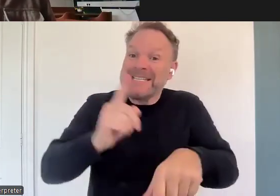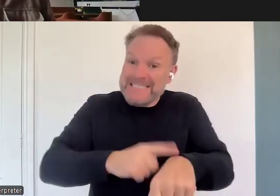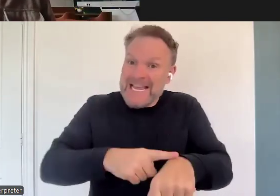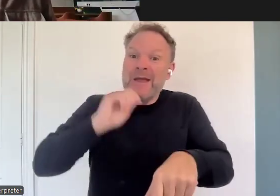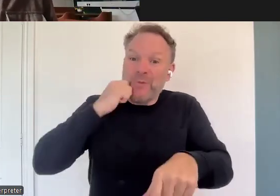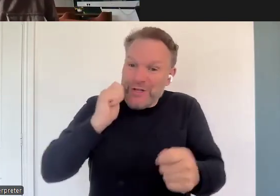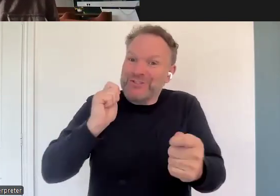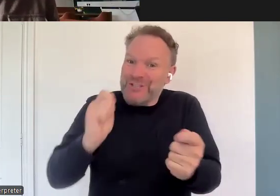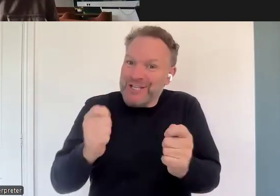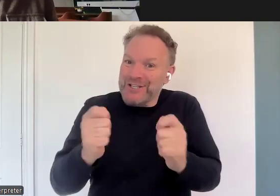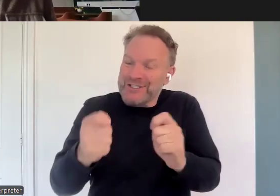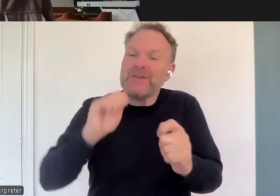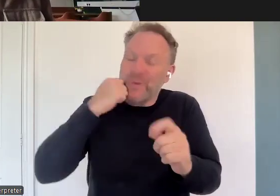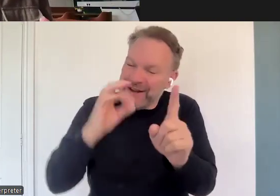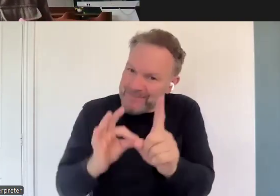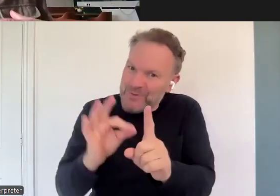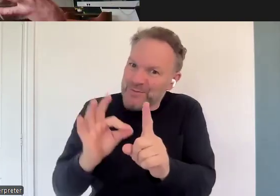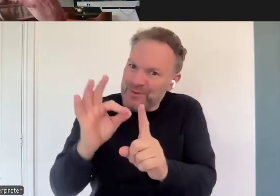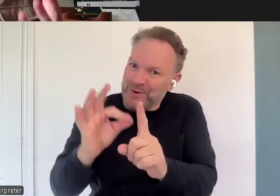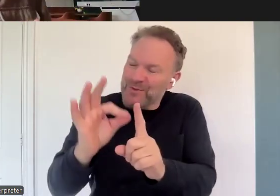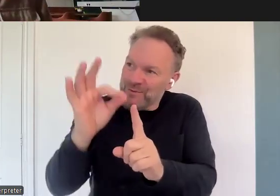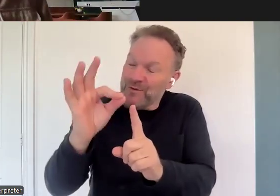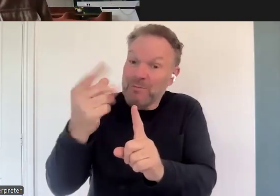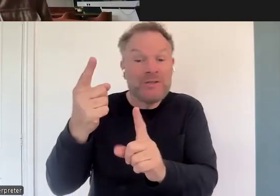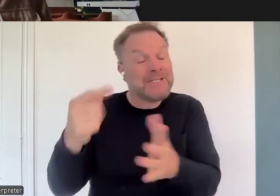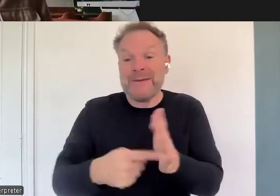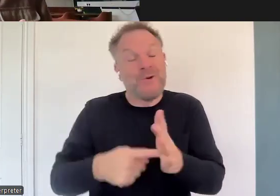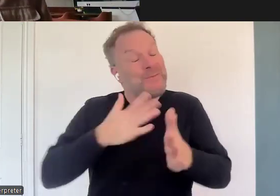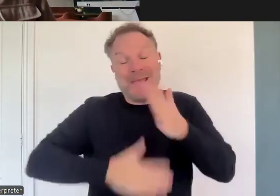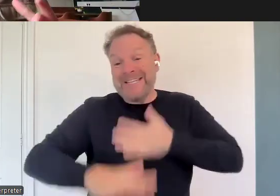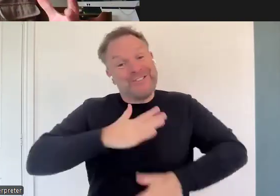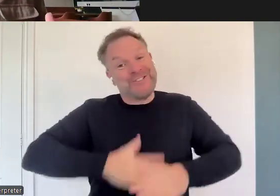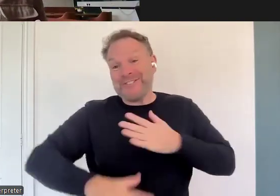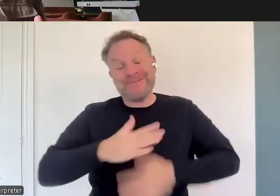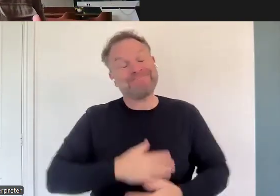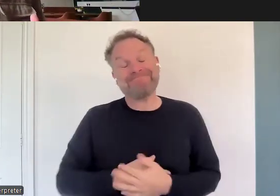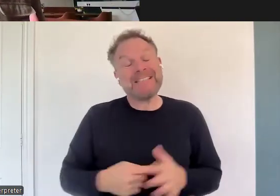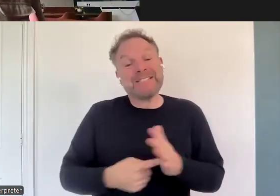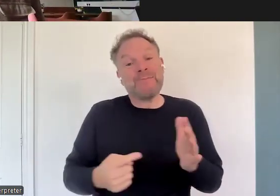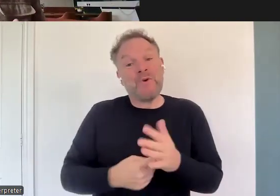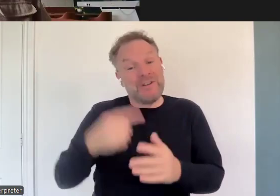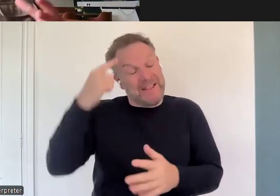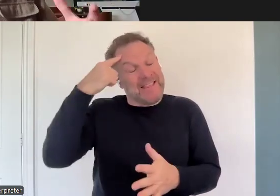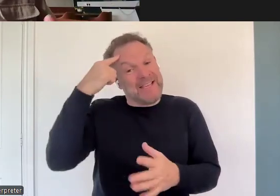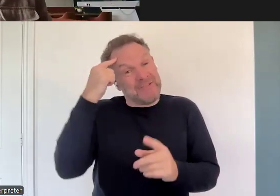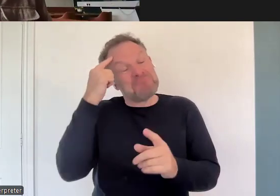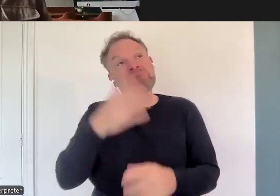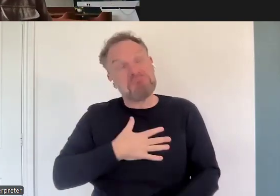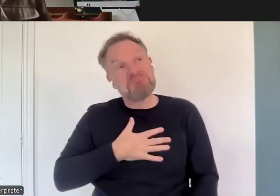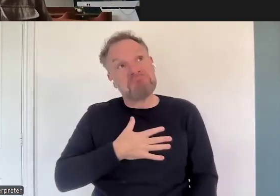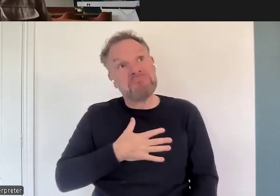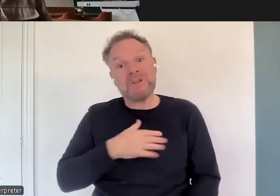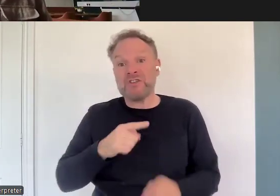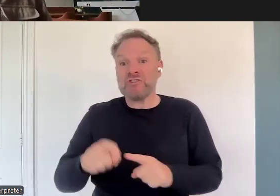effect of things getting better and better. But be patient with yourself, be realistic, set yourself